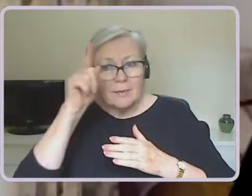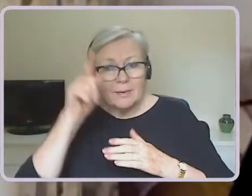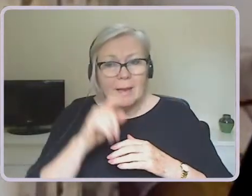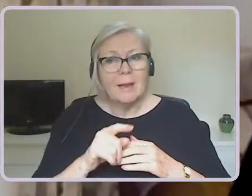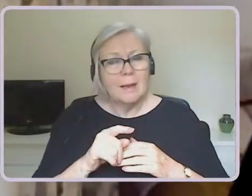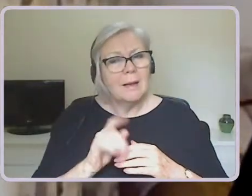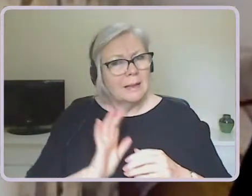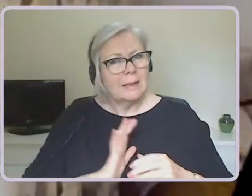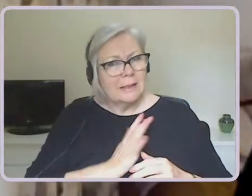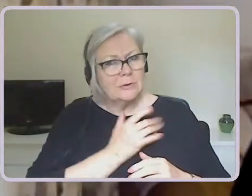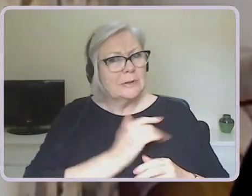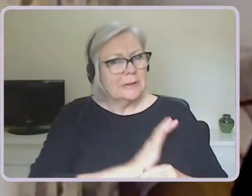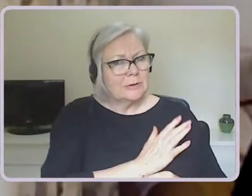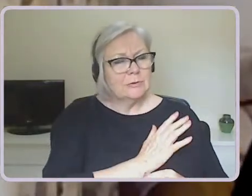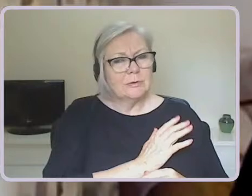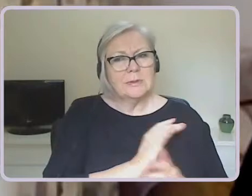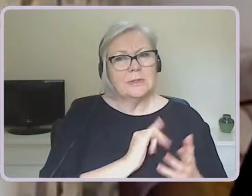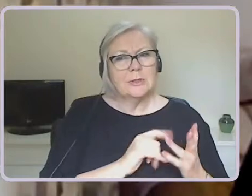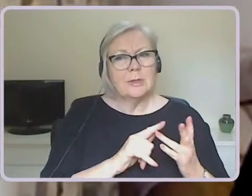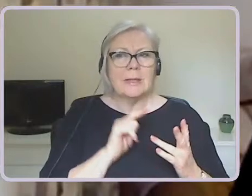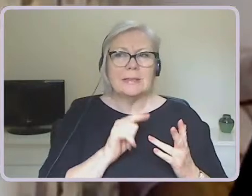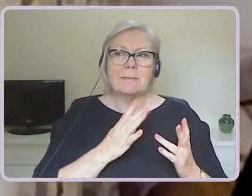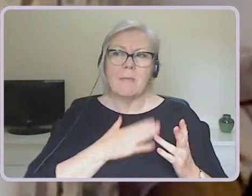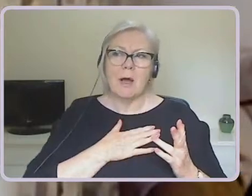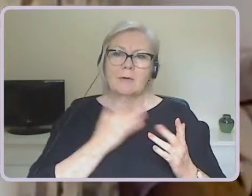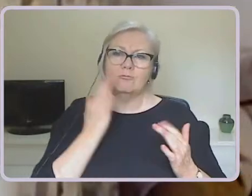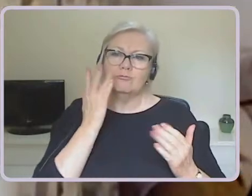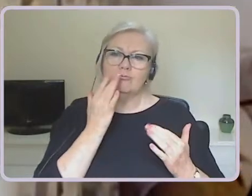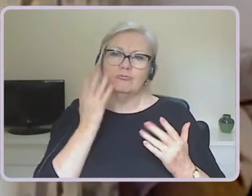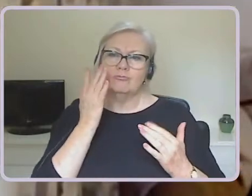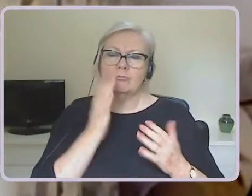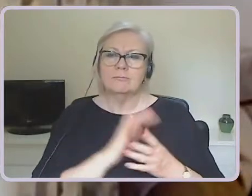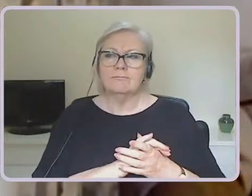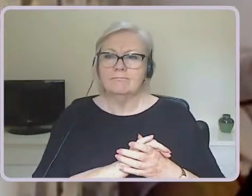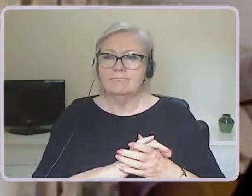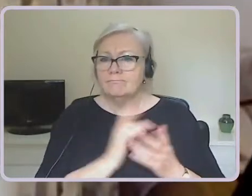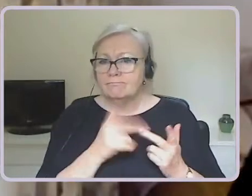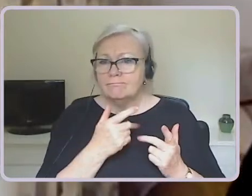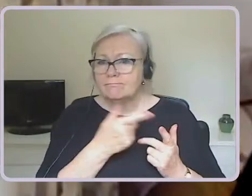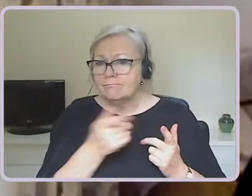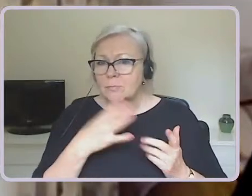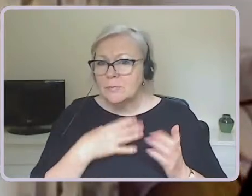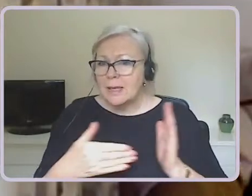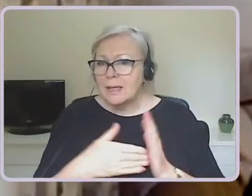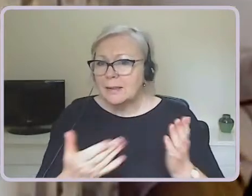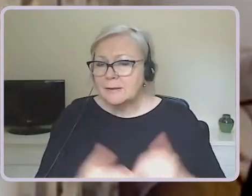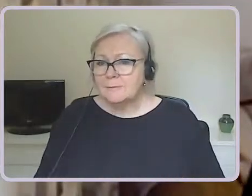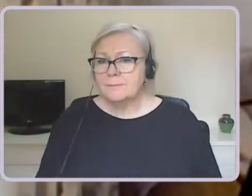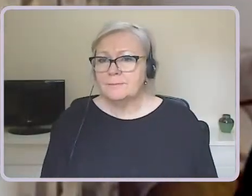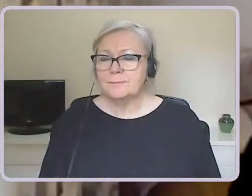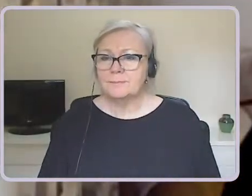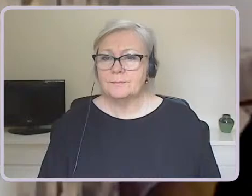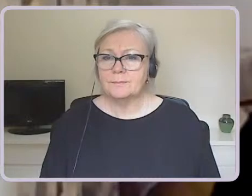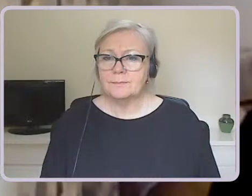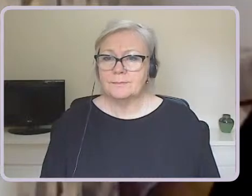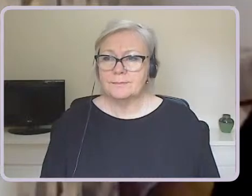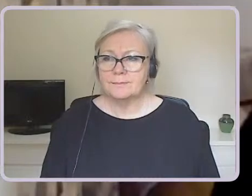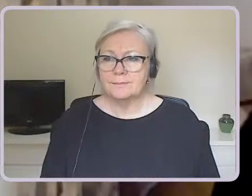my reflections. I don't know if anybody else had something to add from the group here about